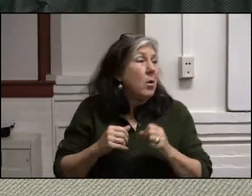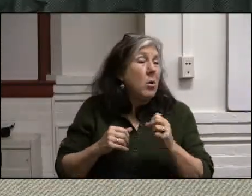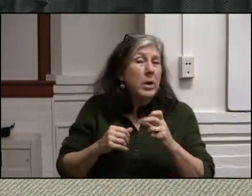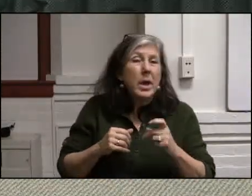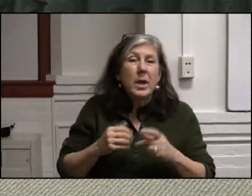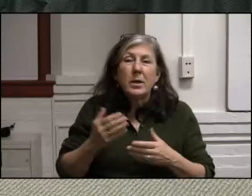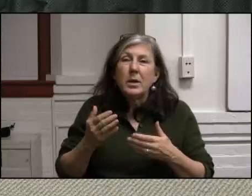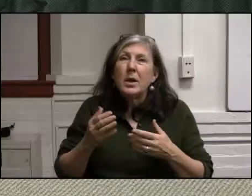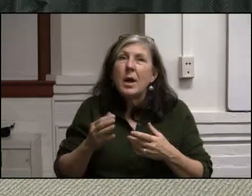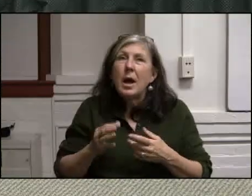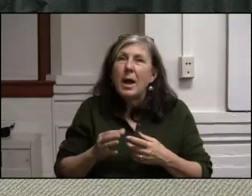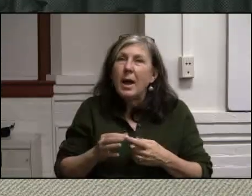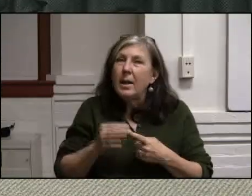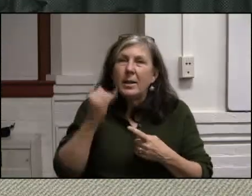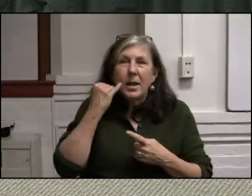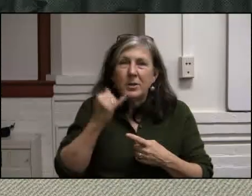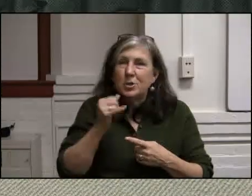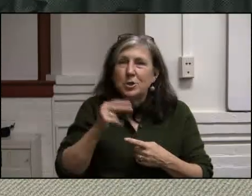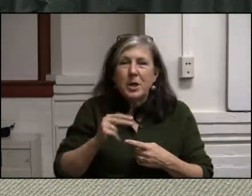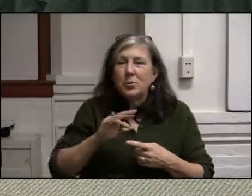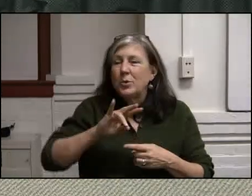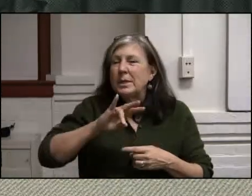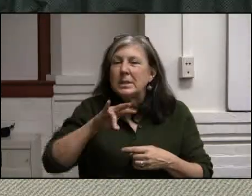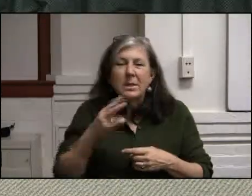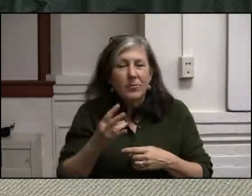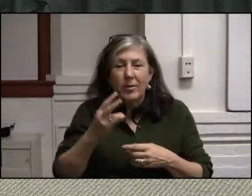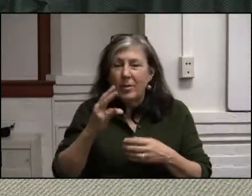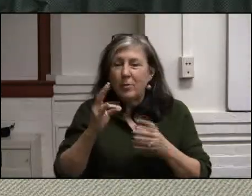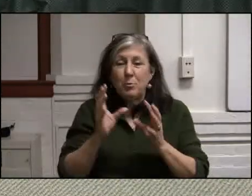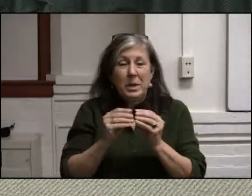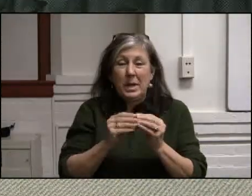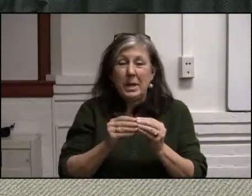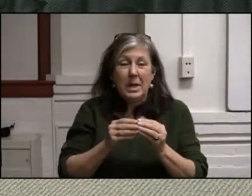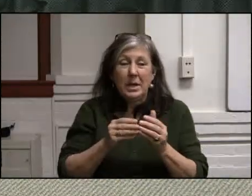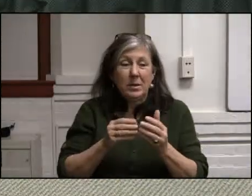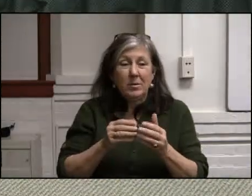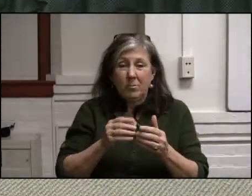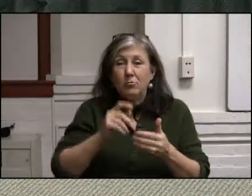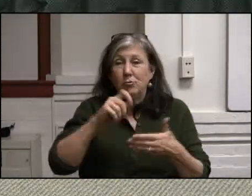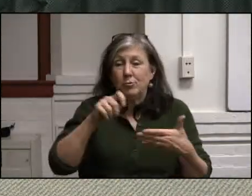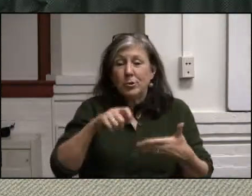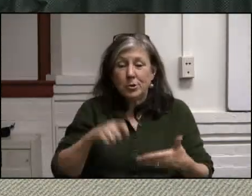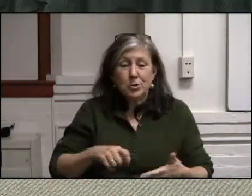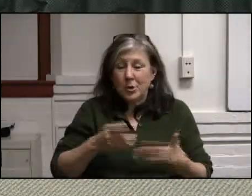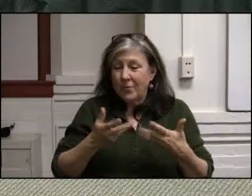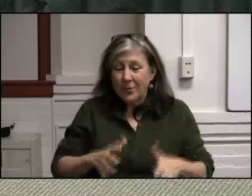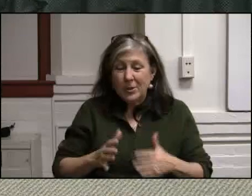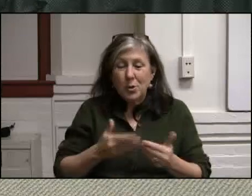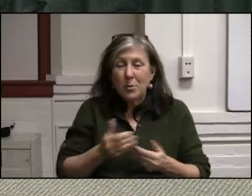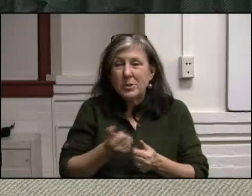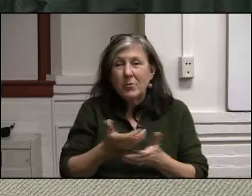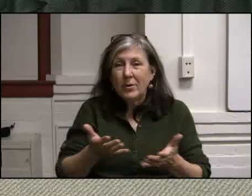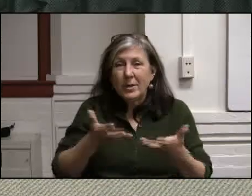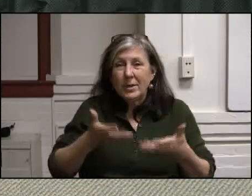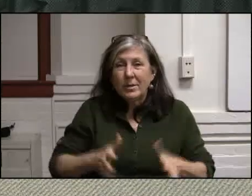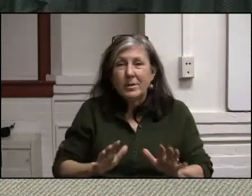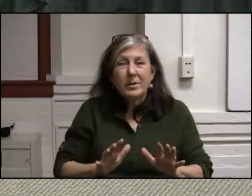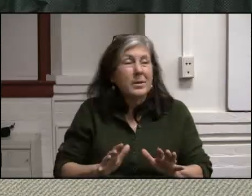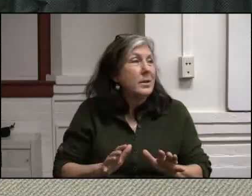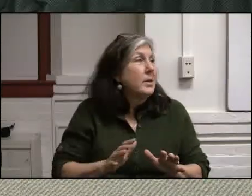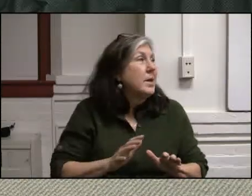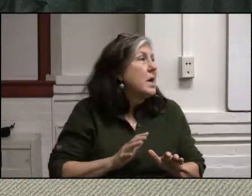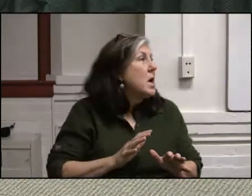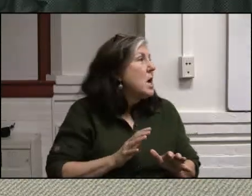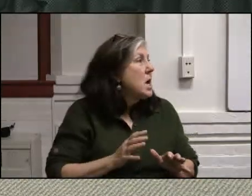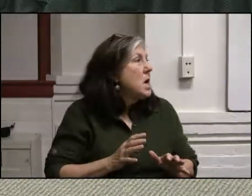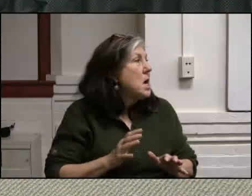7th meeting has almost nothing else for us to do, and it would be mostly budget. It doesn't have almost nothing else. It's Yeah.